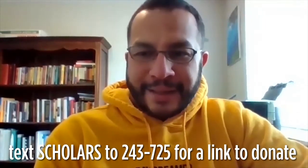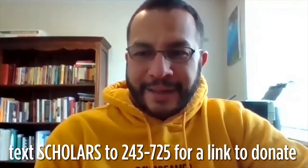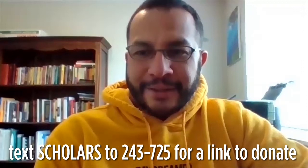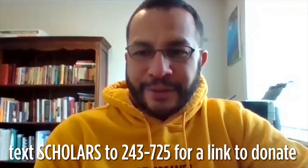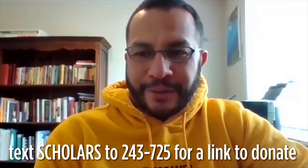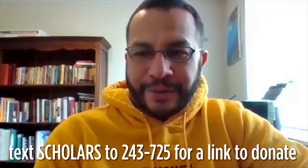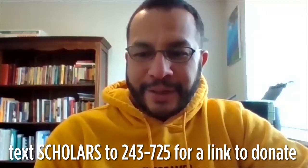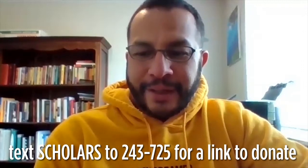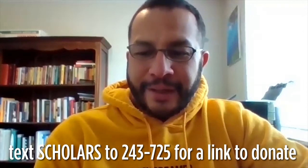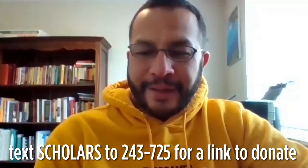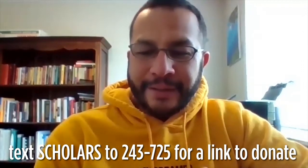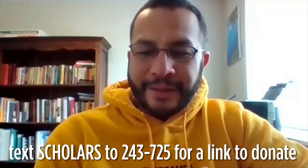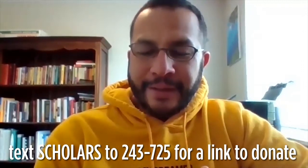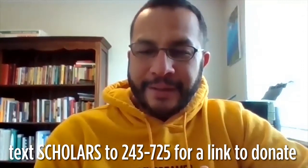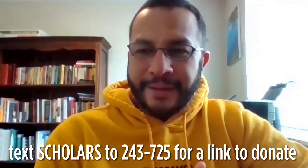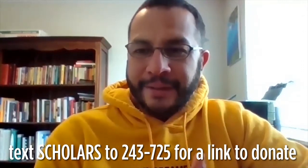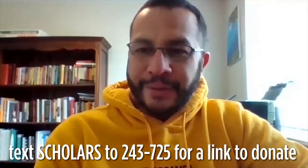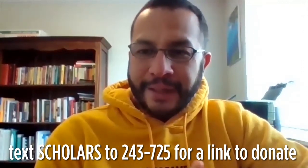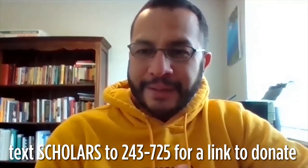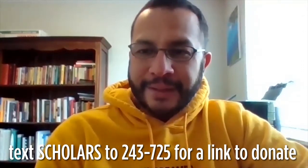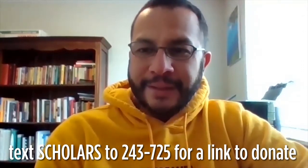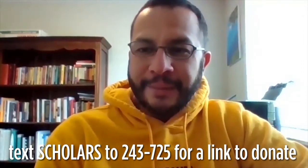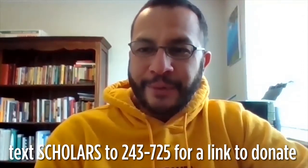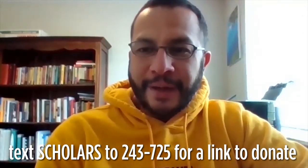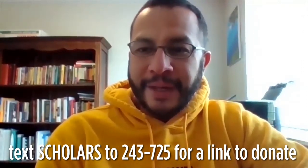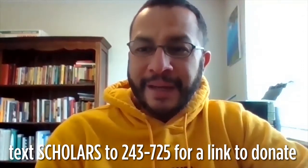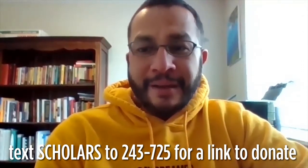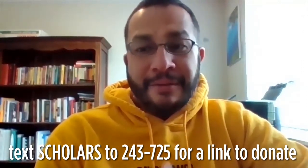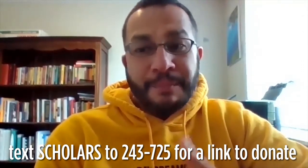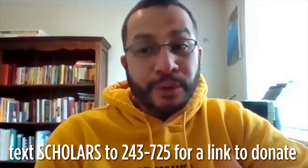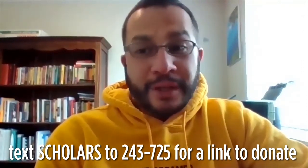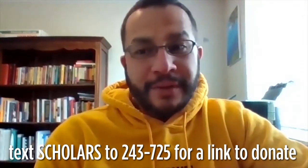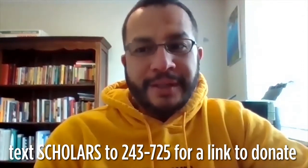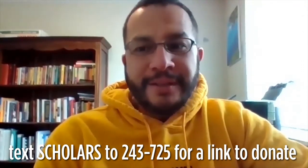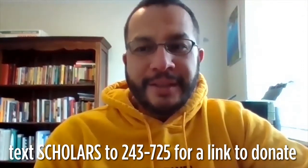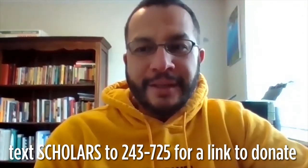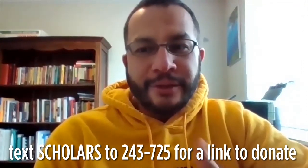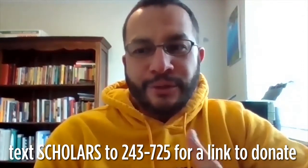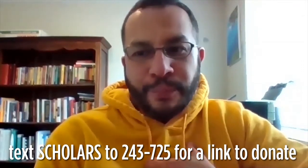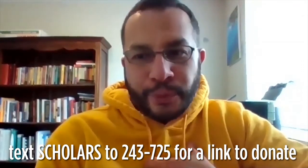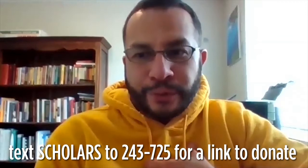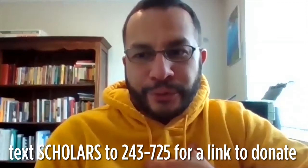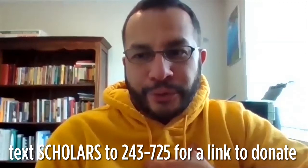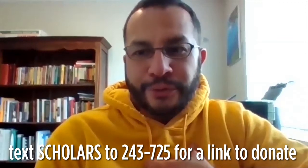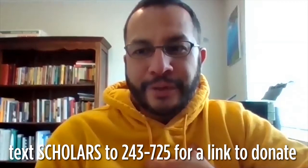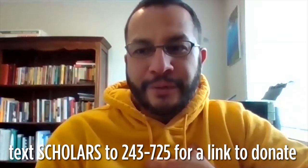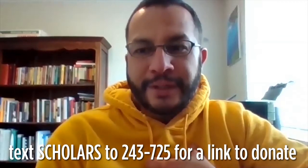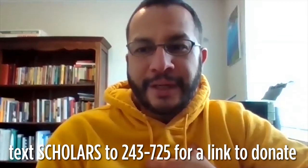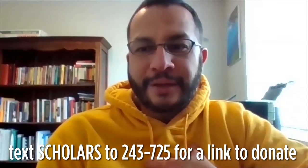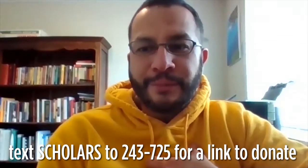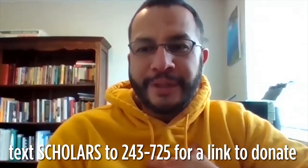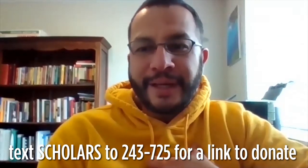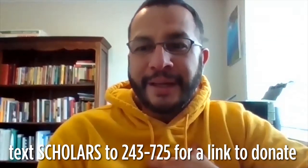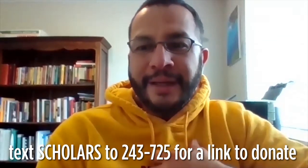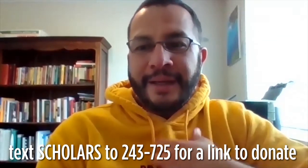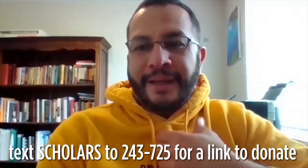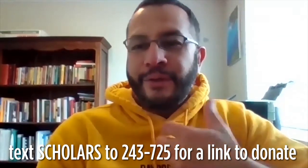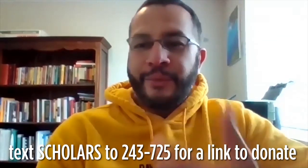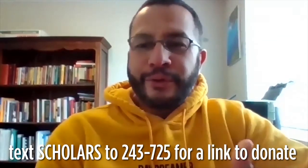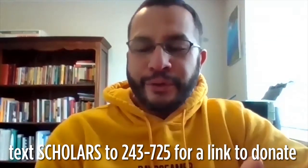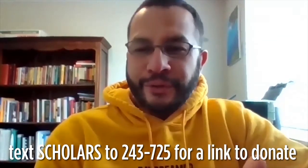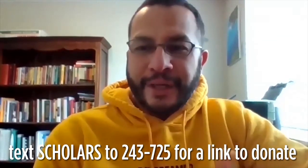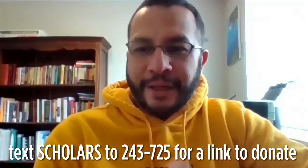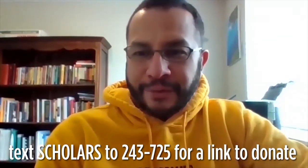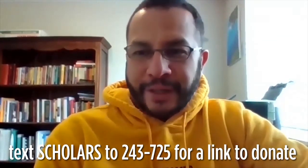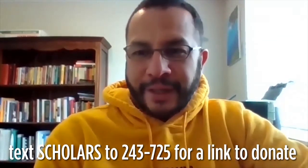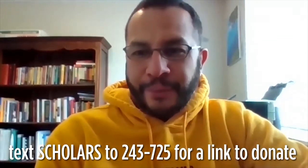latina que son estudiantes de este programa, muchas felicidades. Estoy muy orgulloso de nuestra comunidad. Estoy